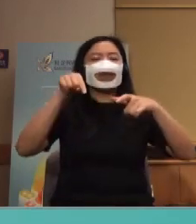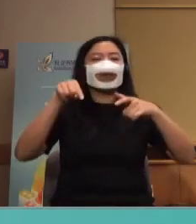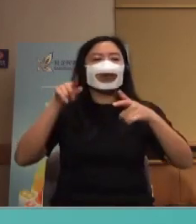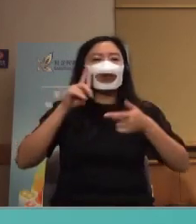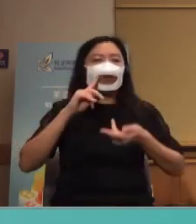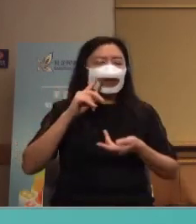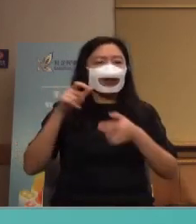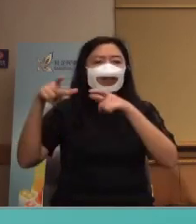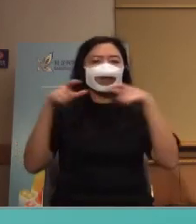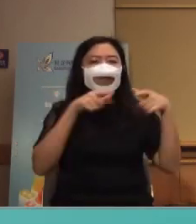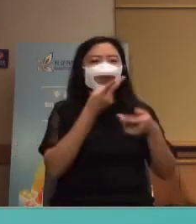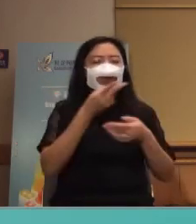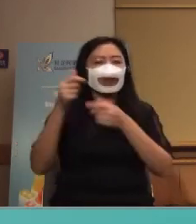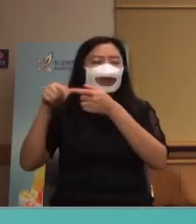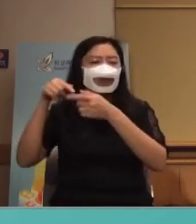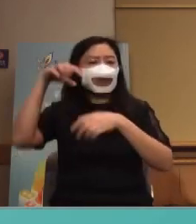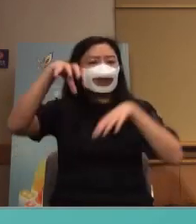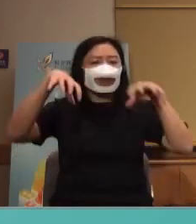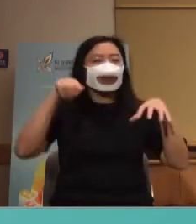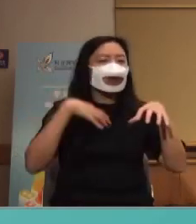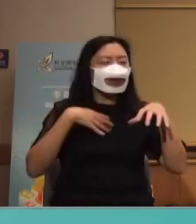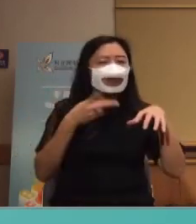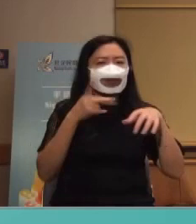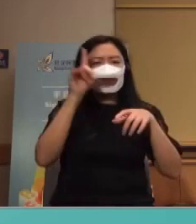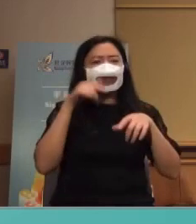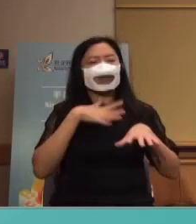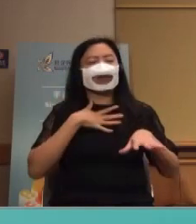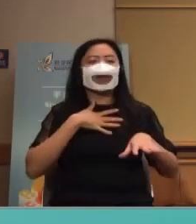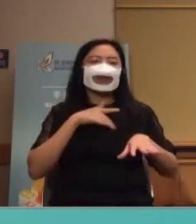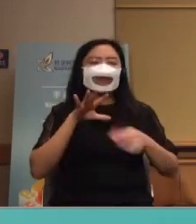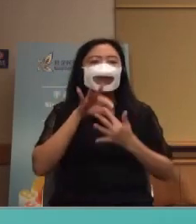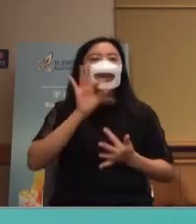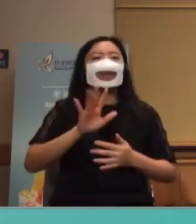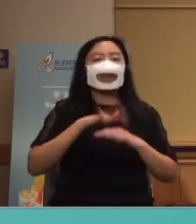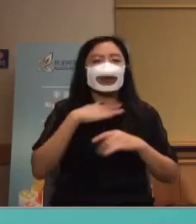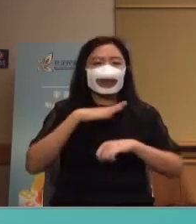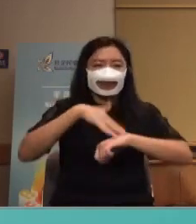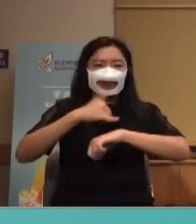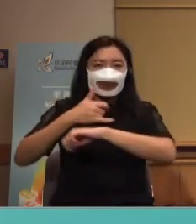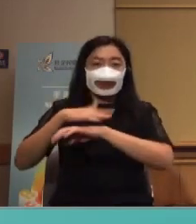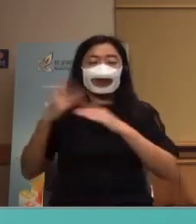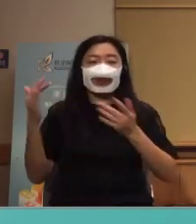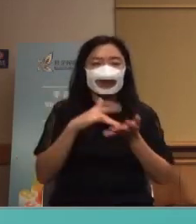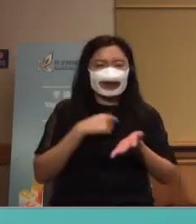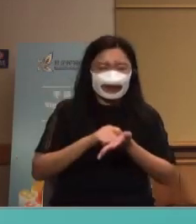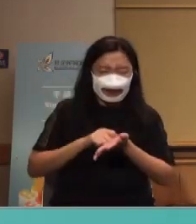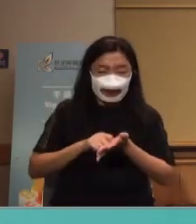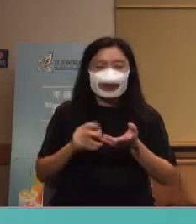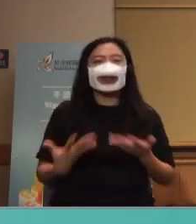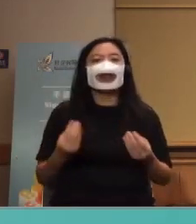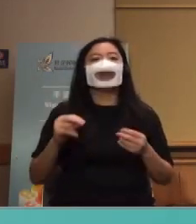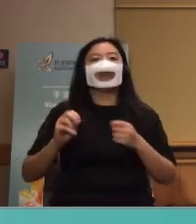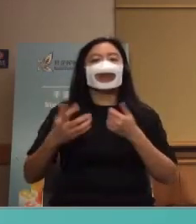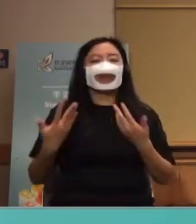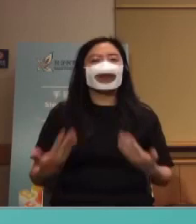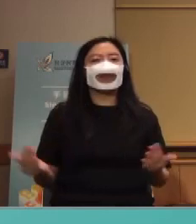hours writing this thoughts down. This became kind of the foundation for what we're doing today. Great. Thank you, Max. So I